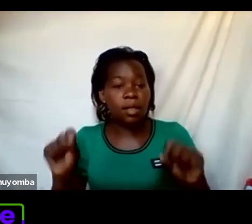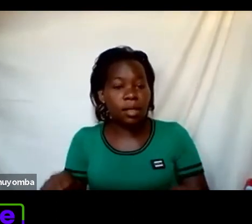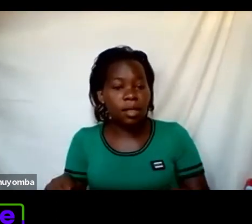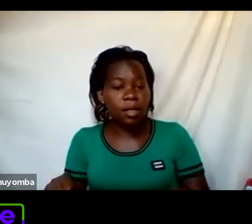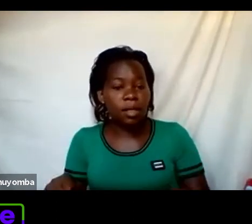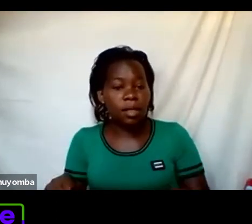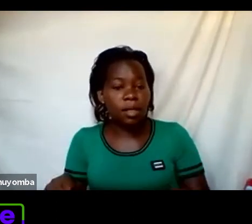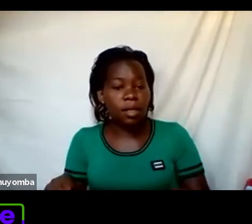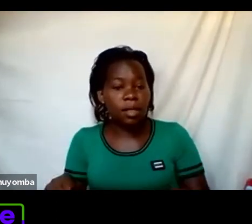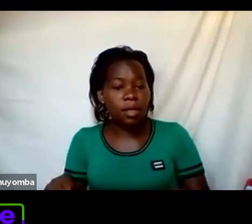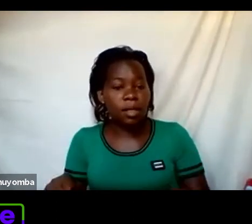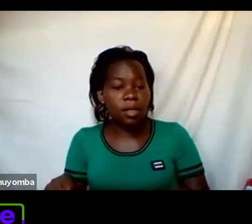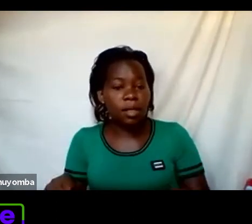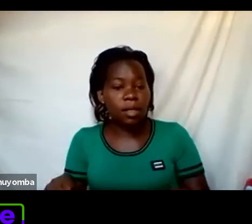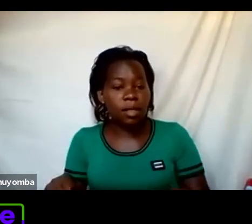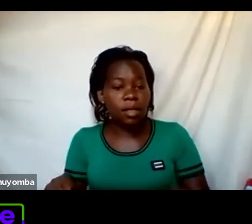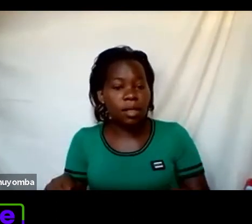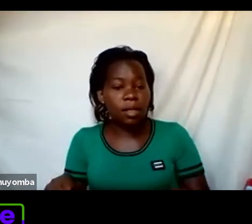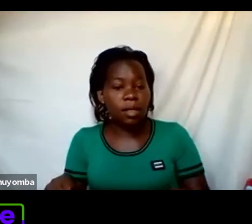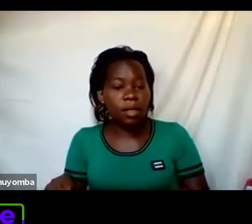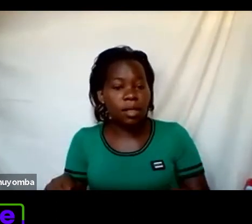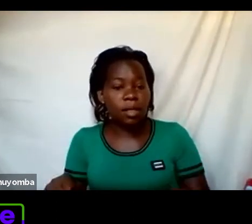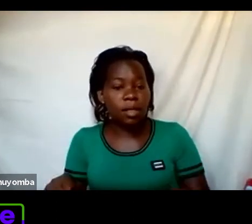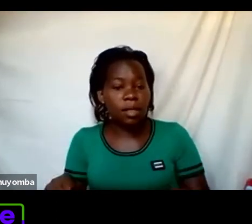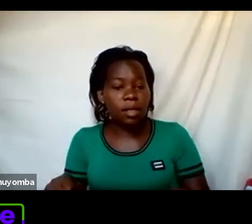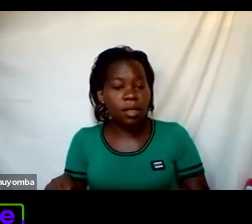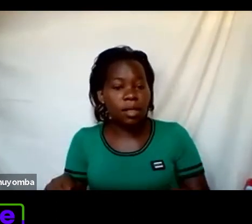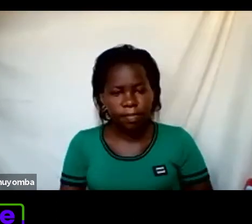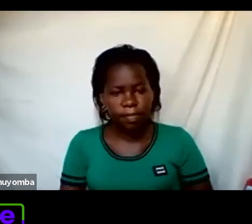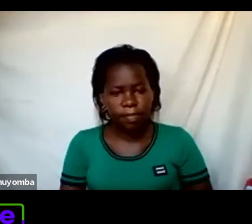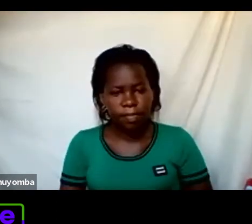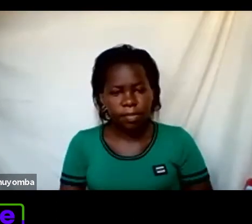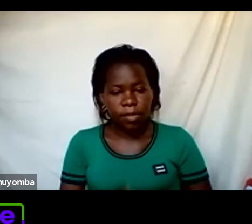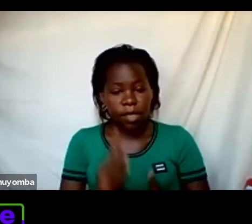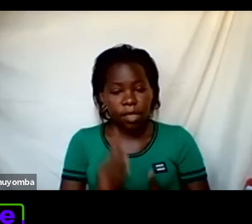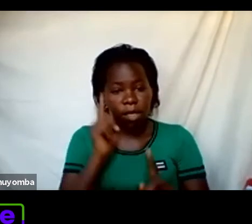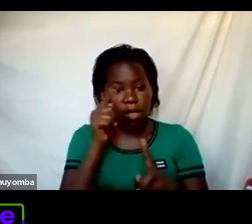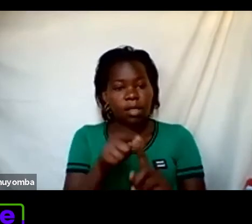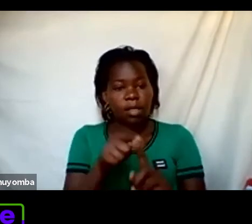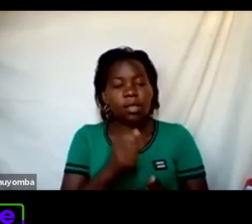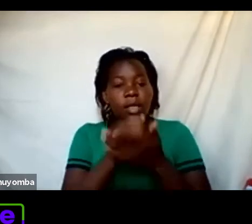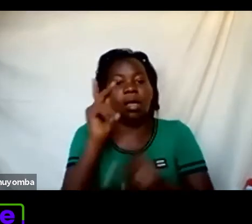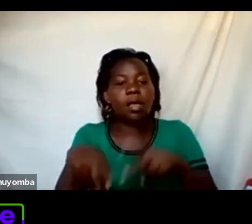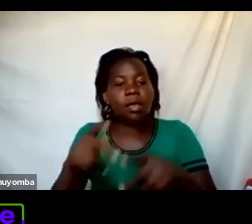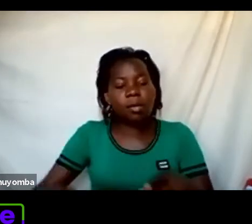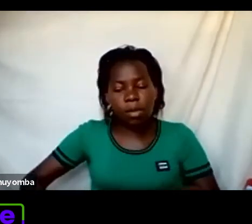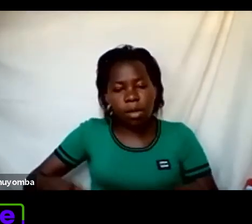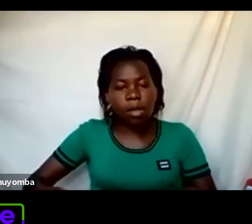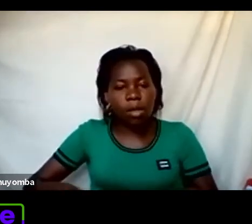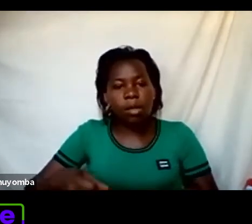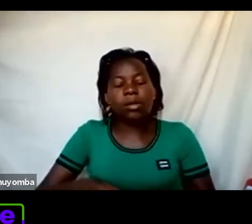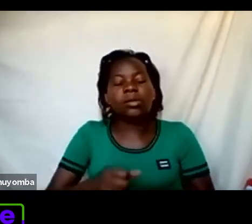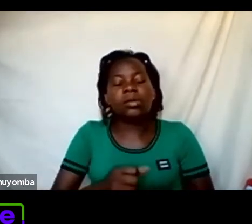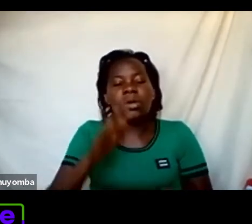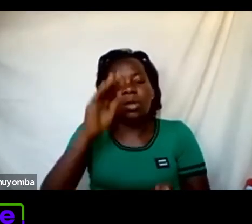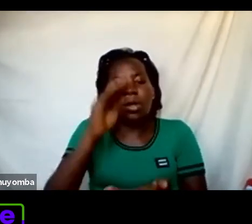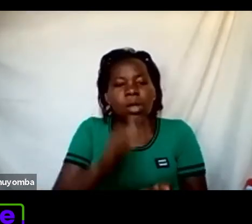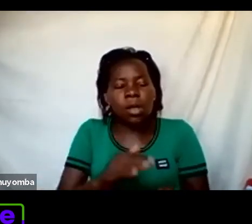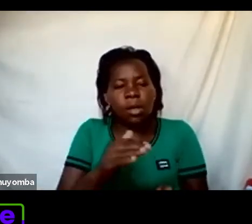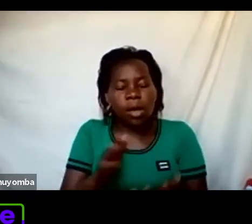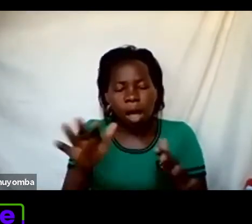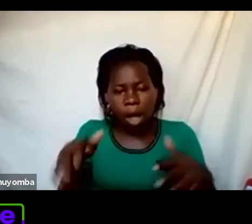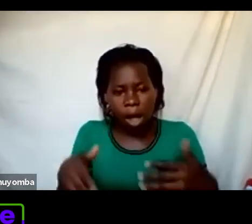rental. The aim of this is to help people who work with bulk reduce the factor by simple